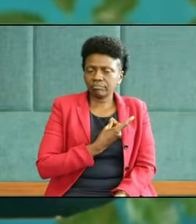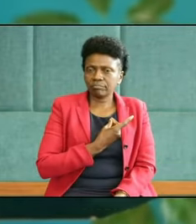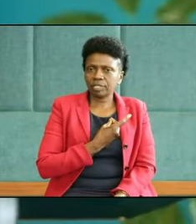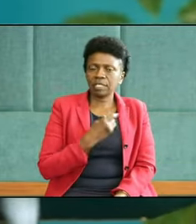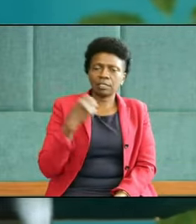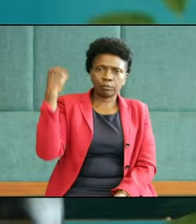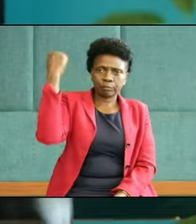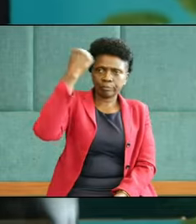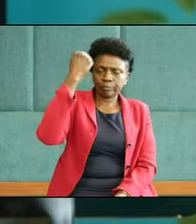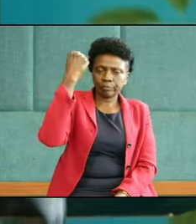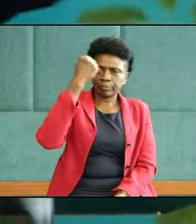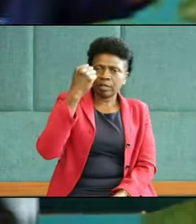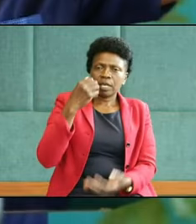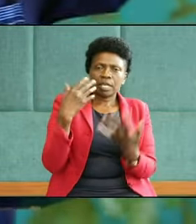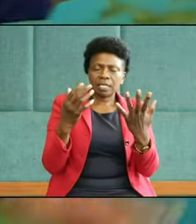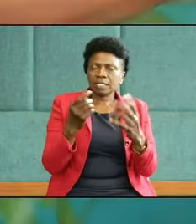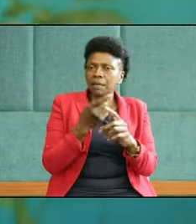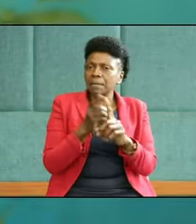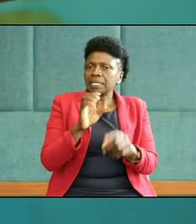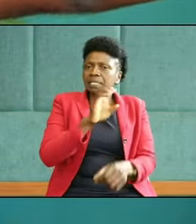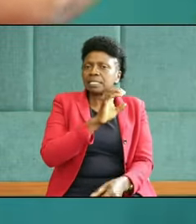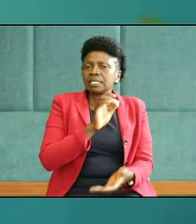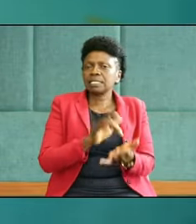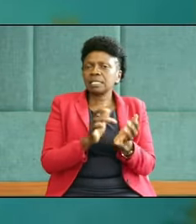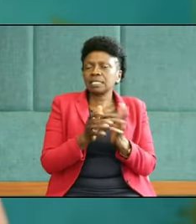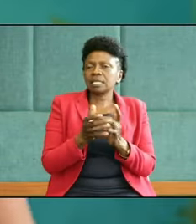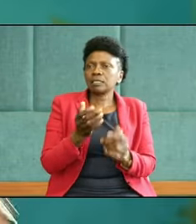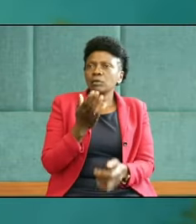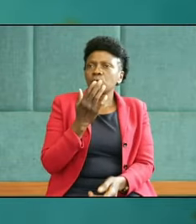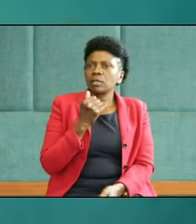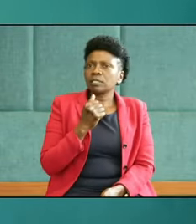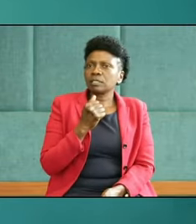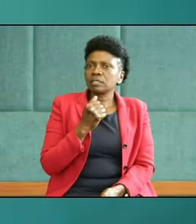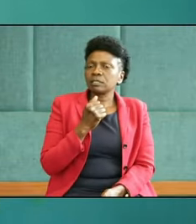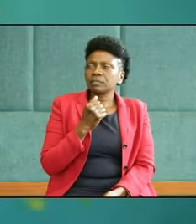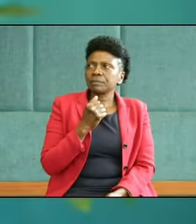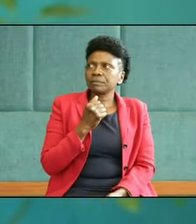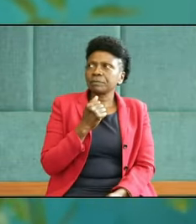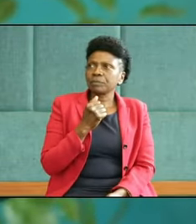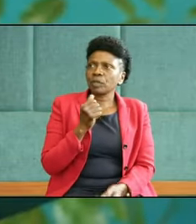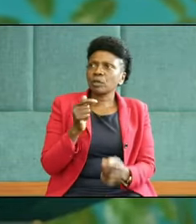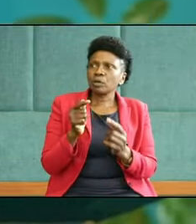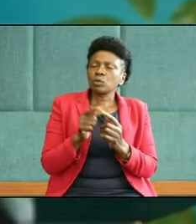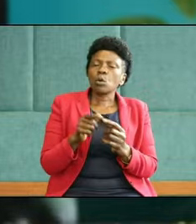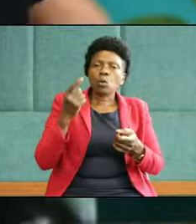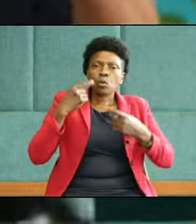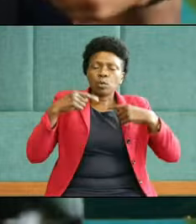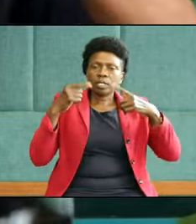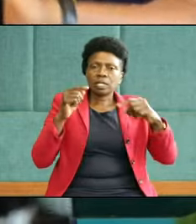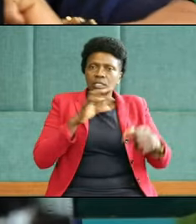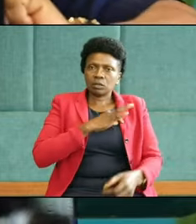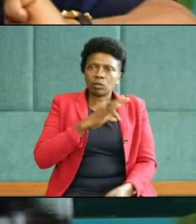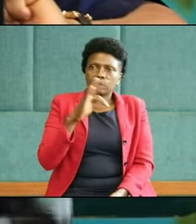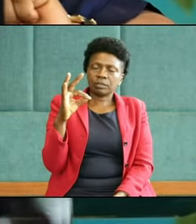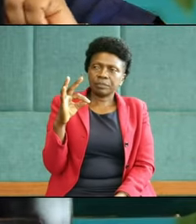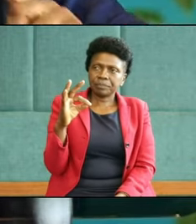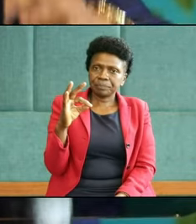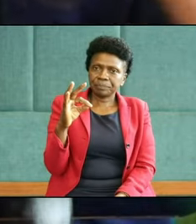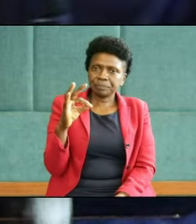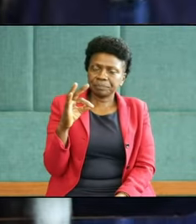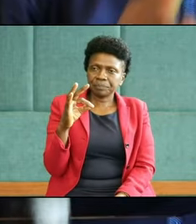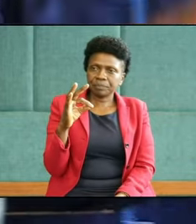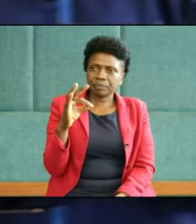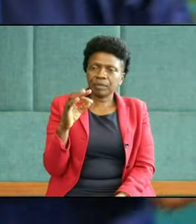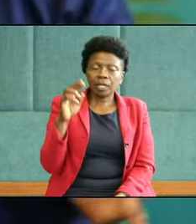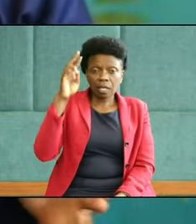political expediency. Jesus wants to wrap up the work in the world. Jesus wants to win the soul. So the spirit of prophecy says,